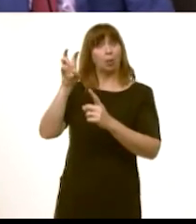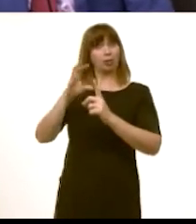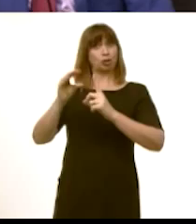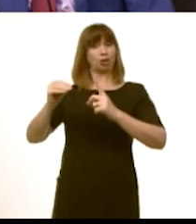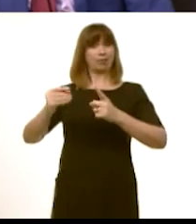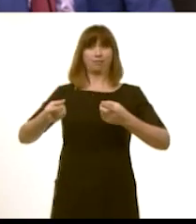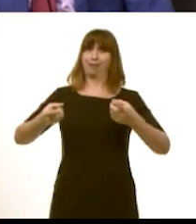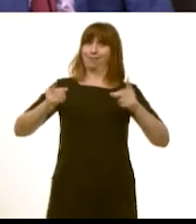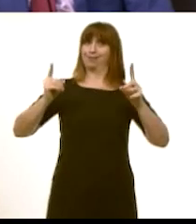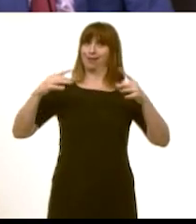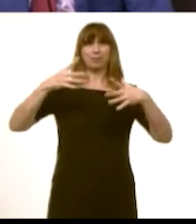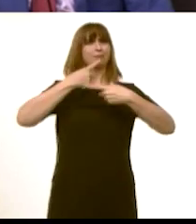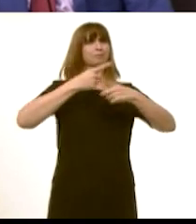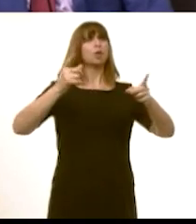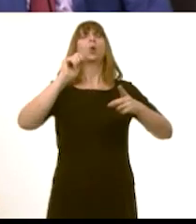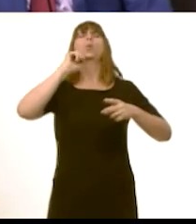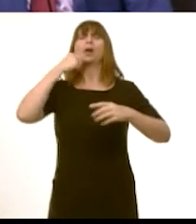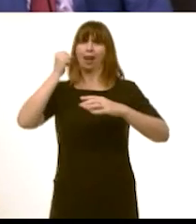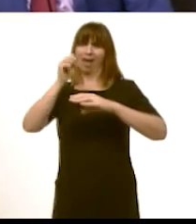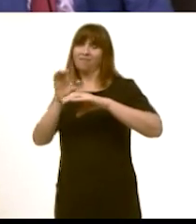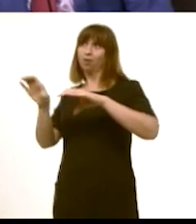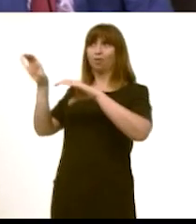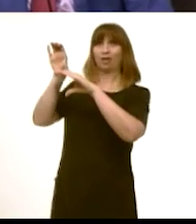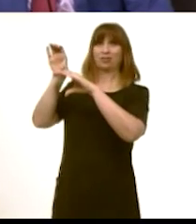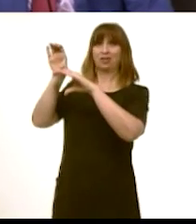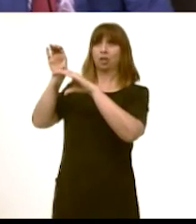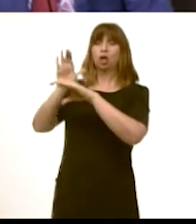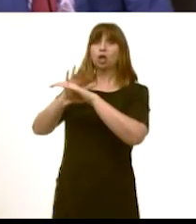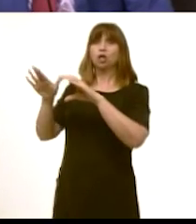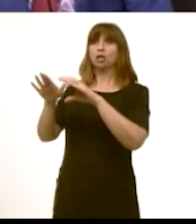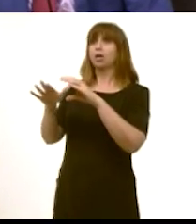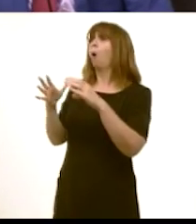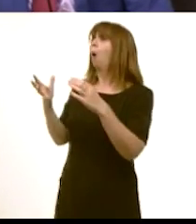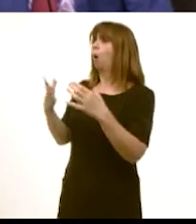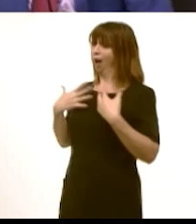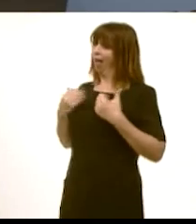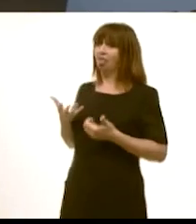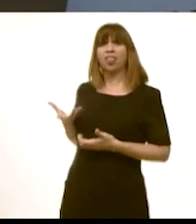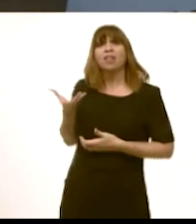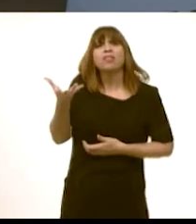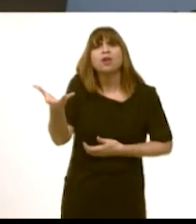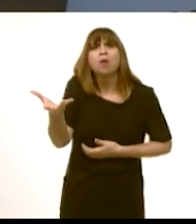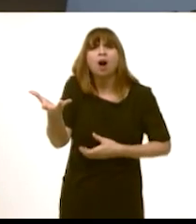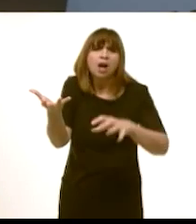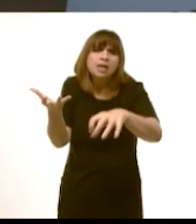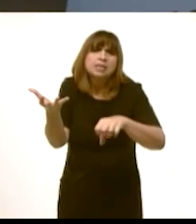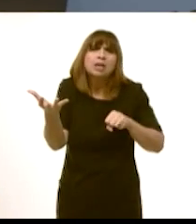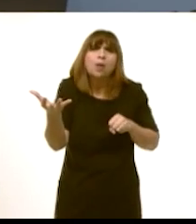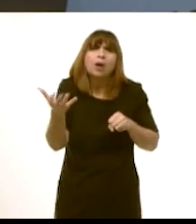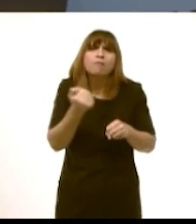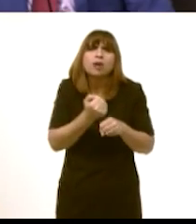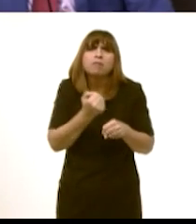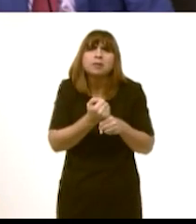leader that there will be a net consequential, not here's some money for health and we're going to take money away from your local government, because what's on the table at the